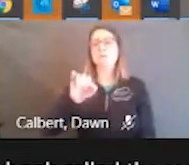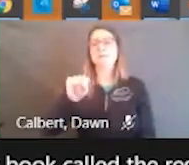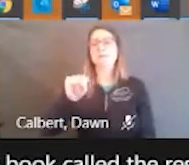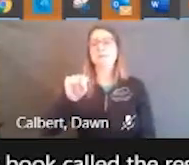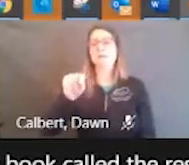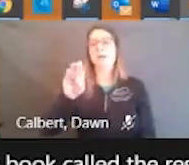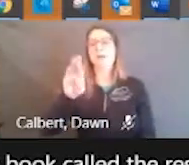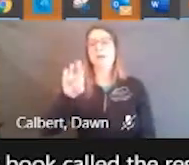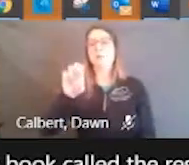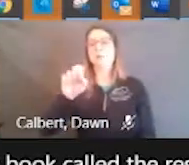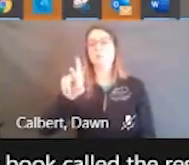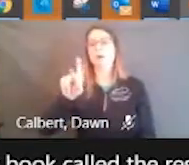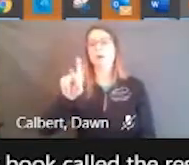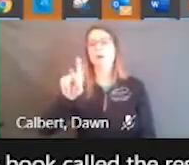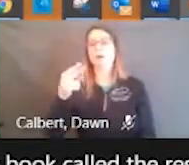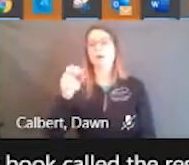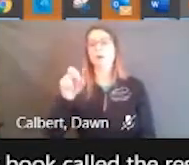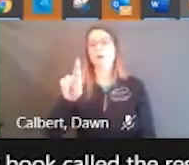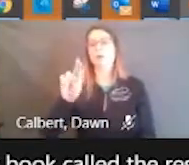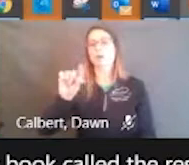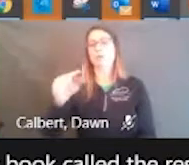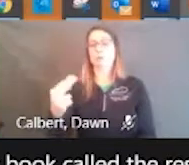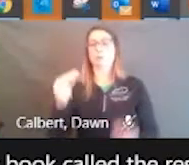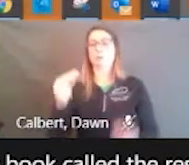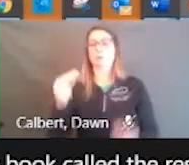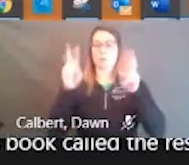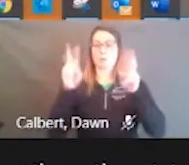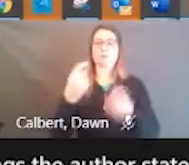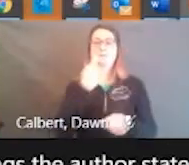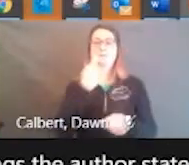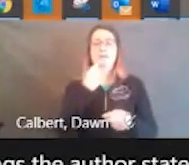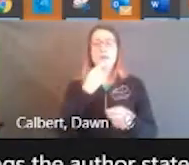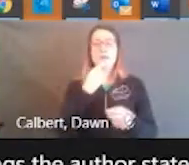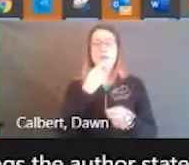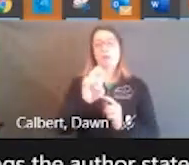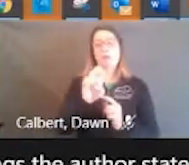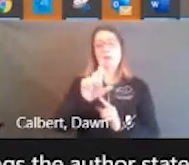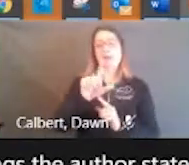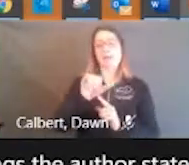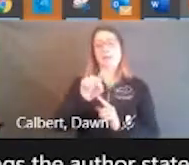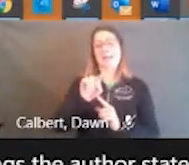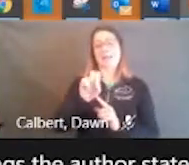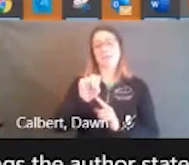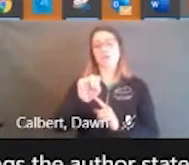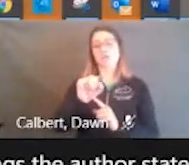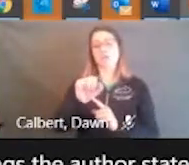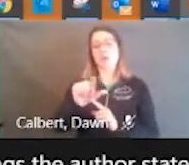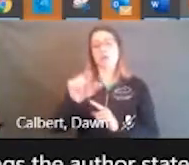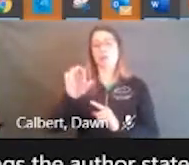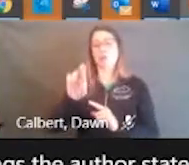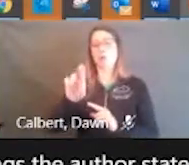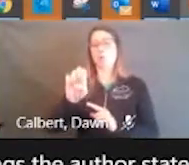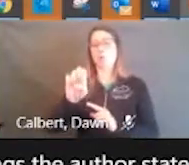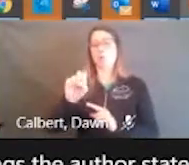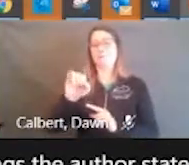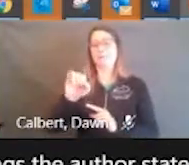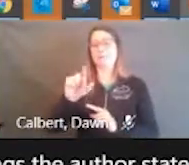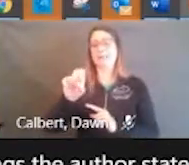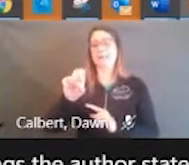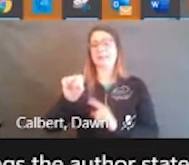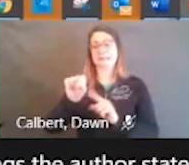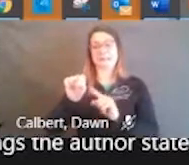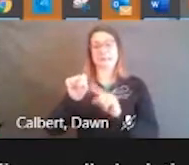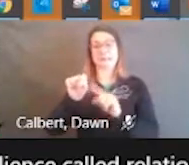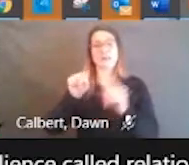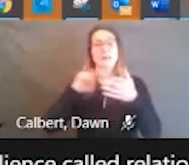is he talks about this other form of resilience called relational resilience. And so when you have relational resilience, your